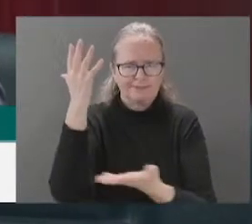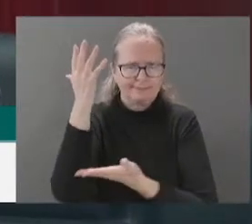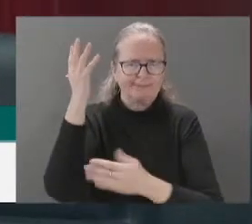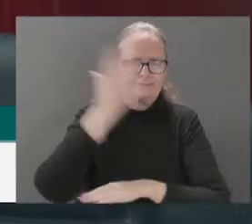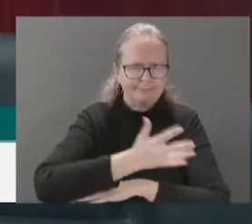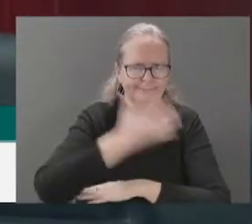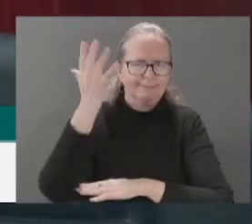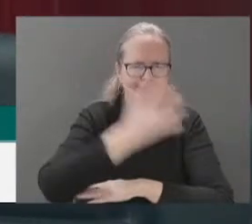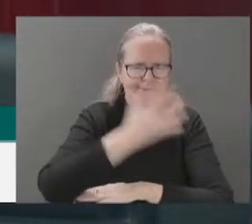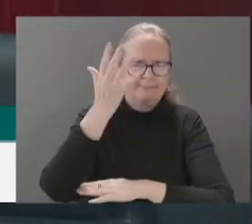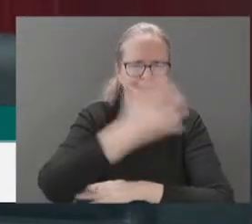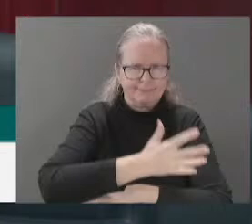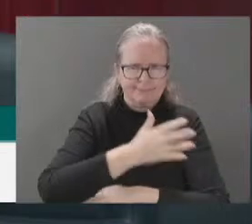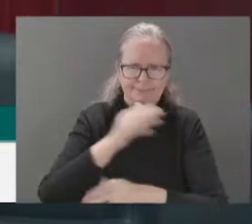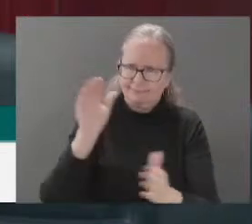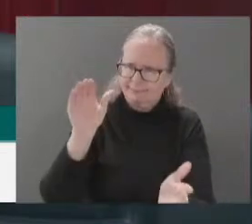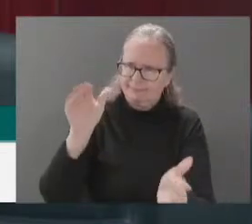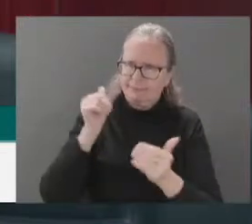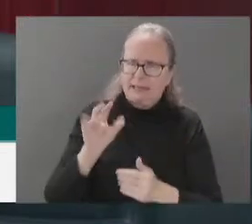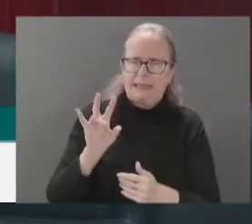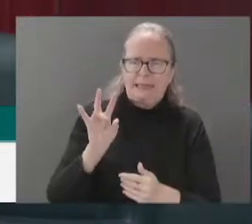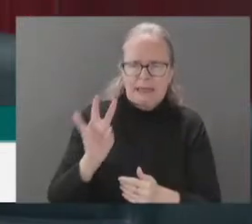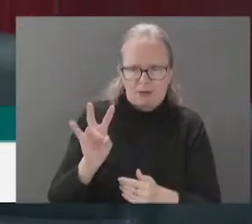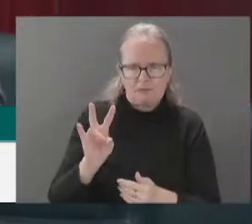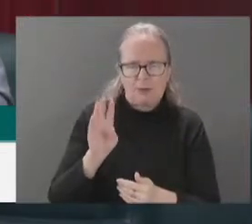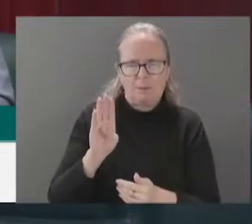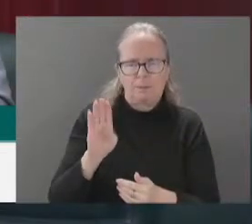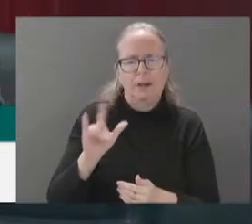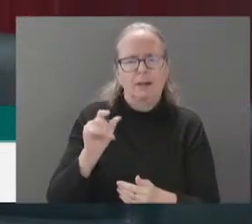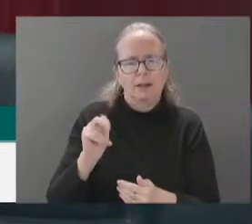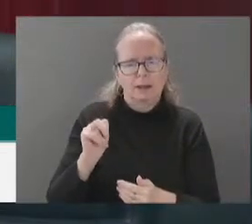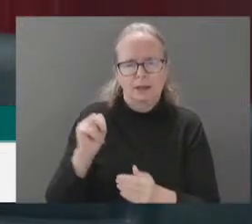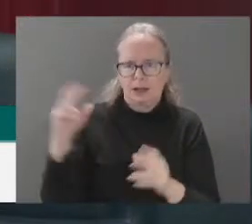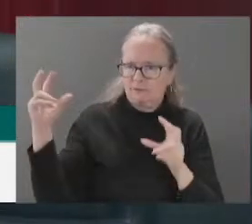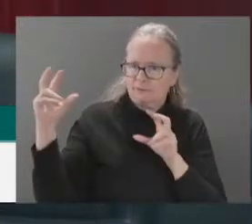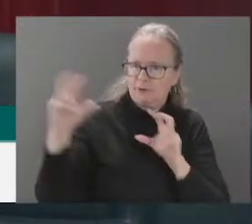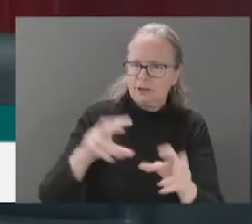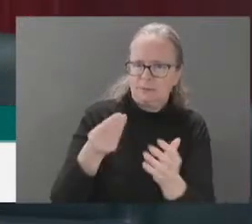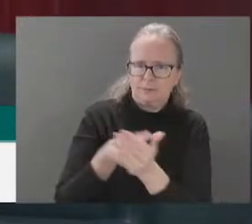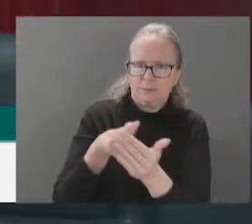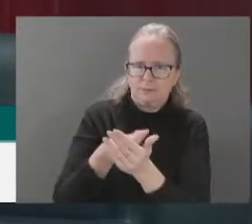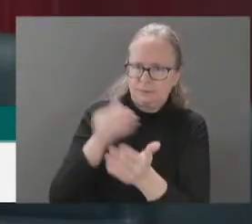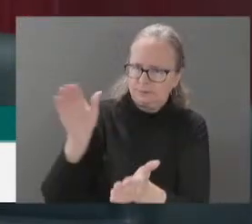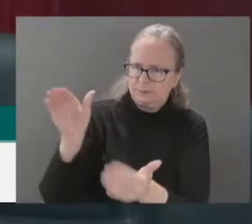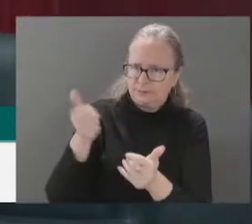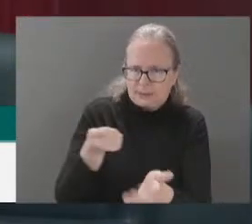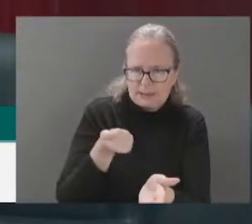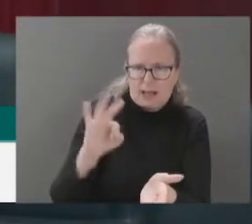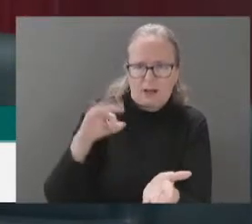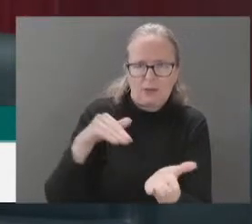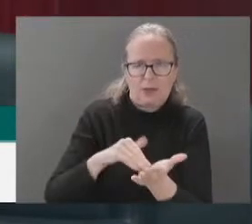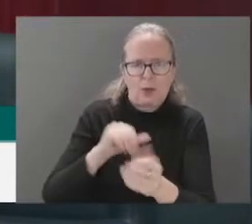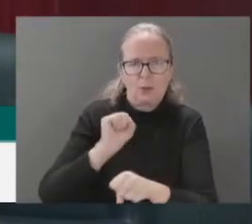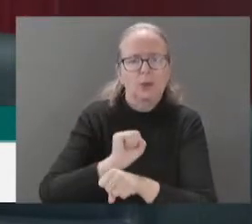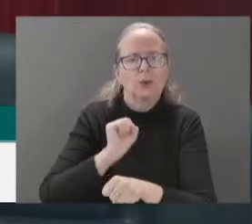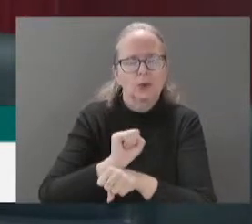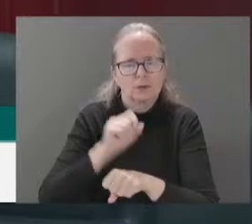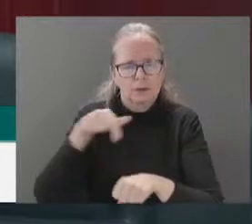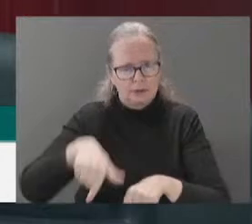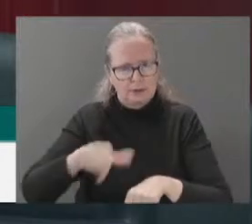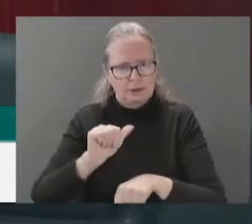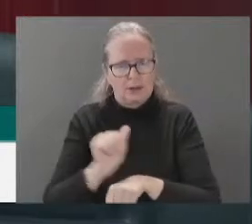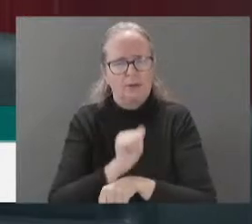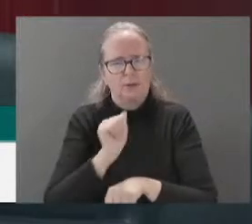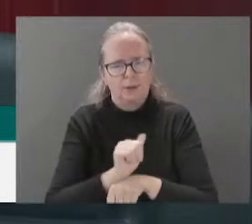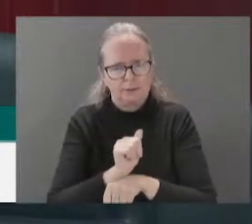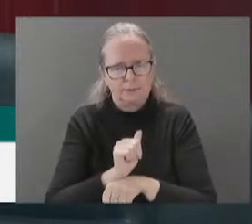roughly 19,000 jobs for albertans this past week I was in Hinton with the minister of jobs economy and trade to welcome the latest global